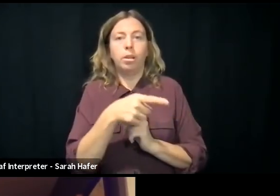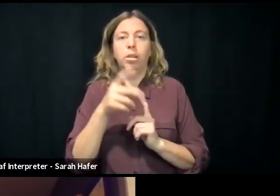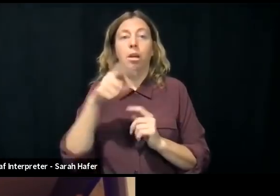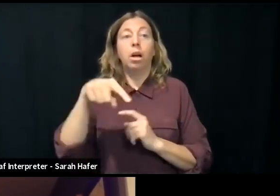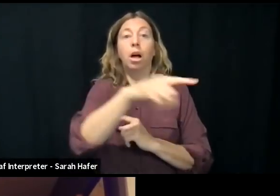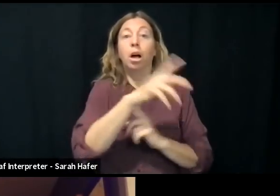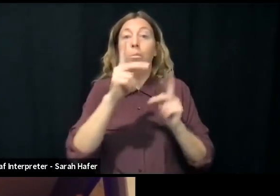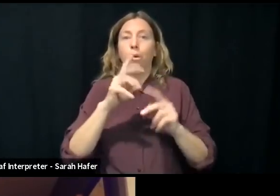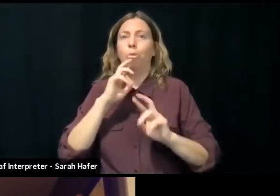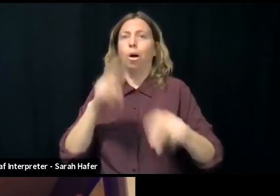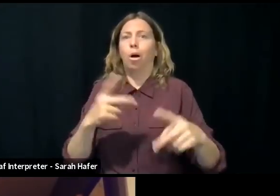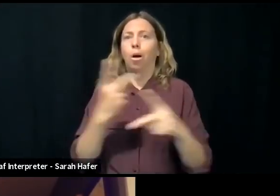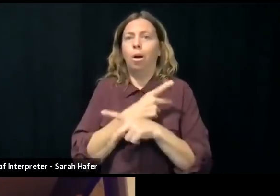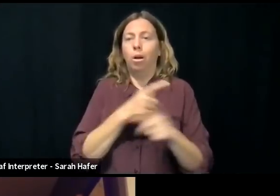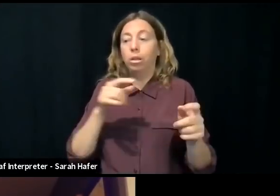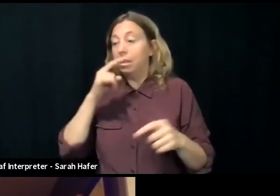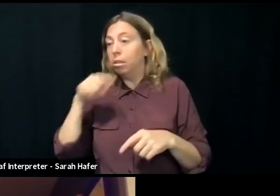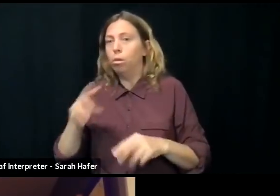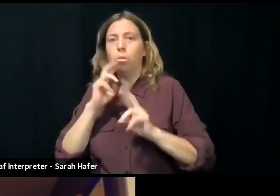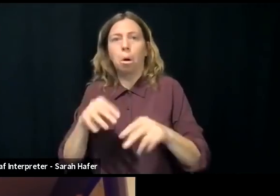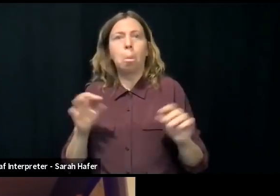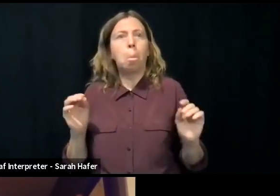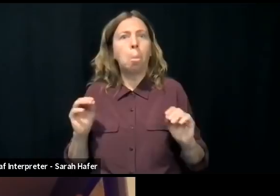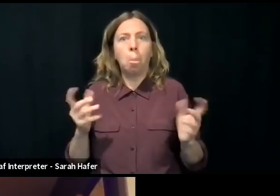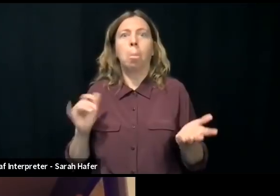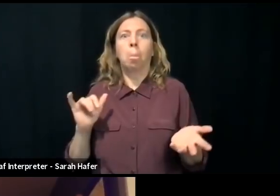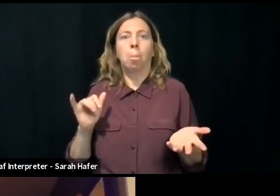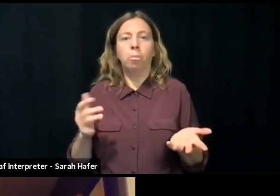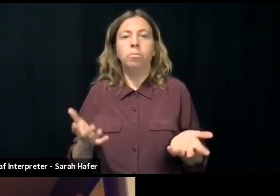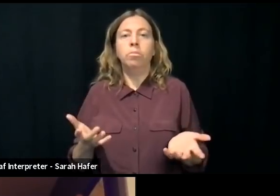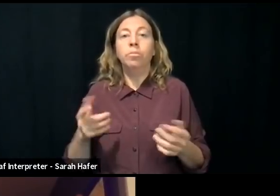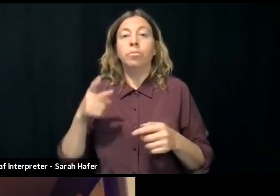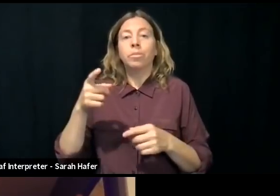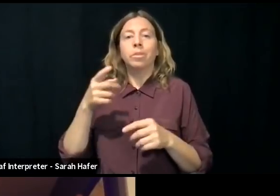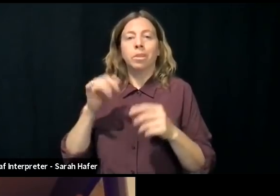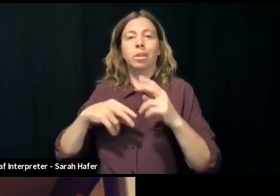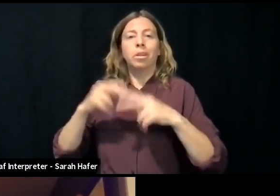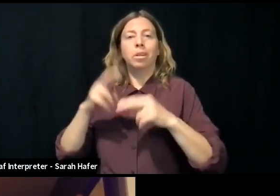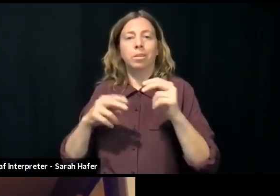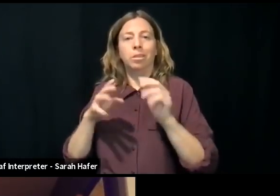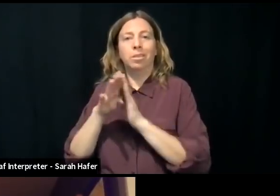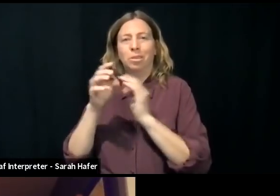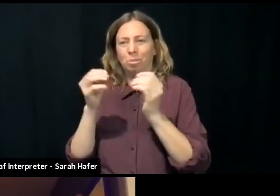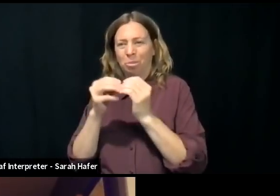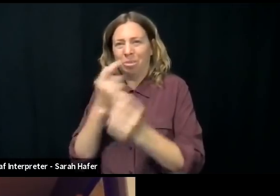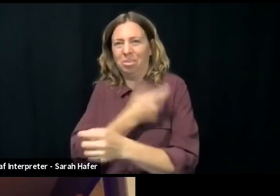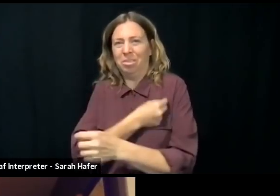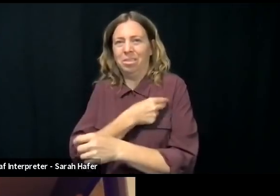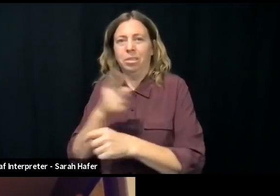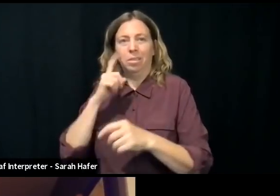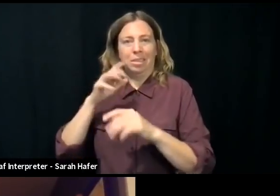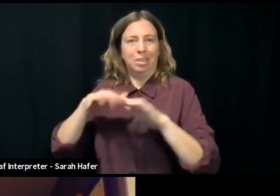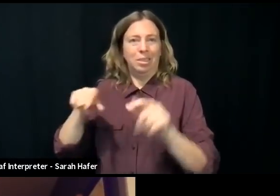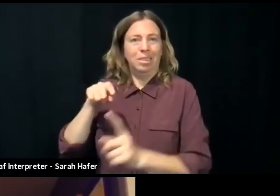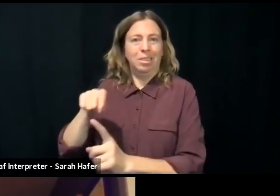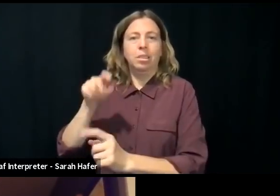as we develop vaccines more and more for children, I would encourage everybody to get their children vaccinated.